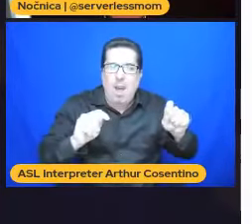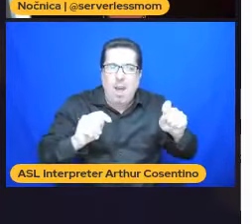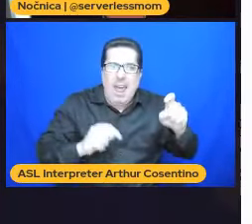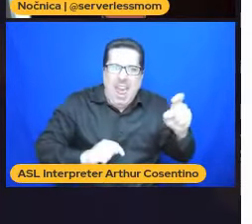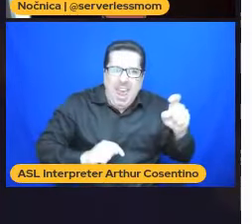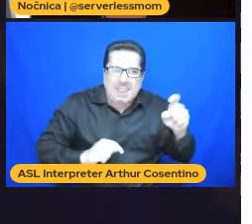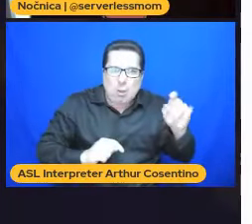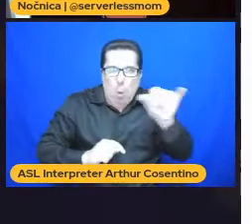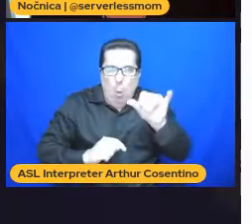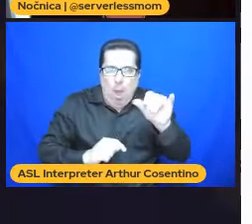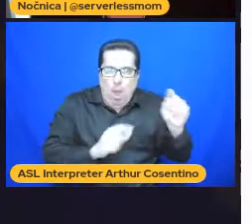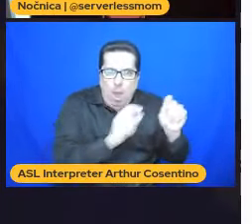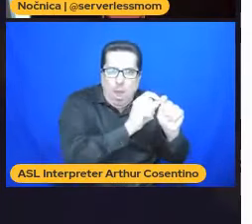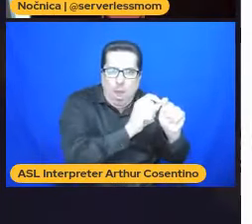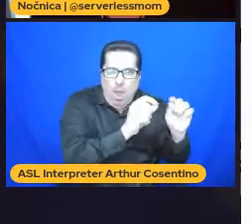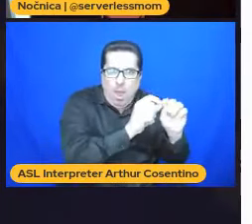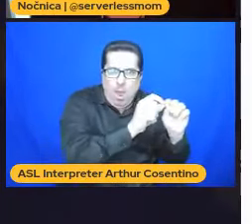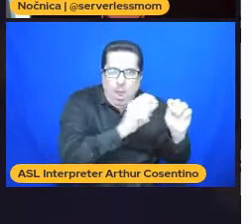knowing metrics, right?